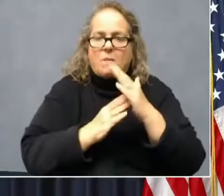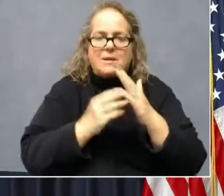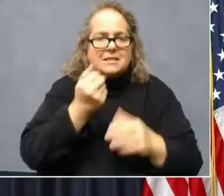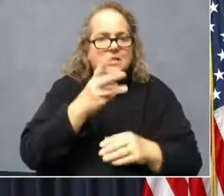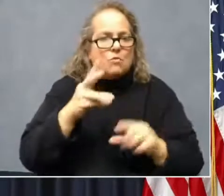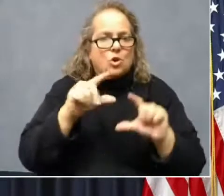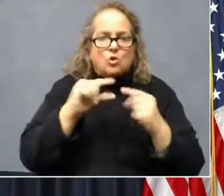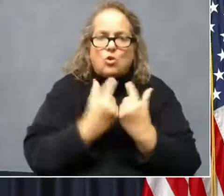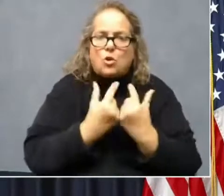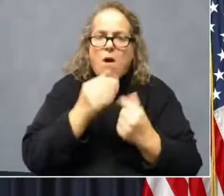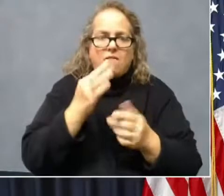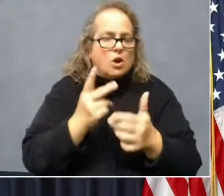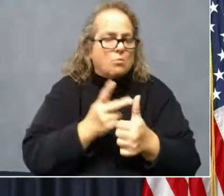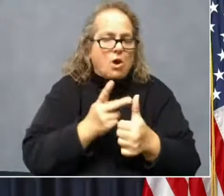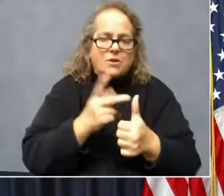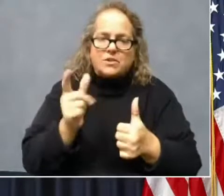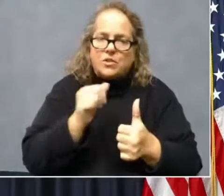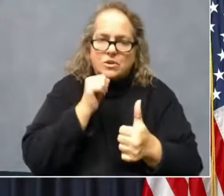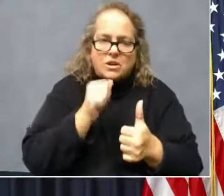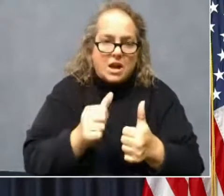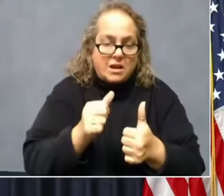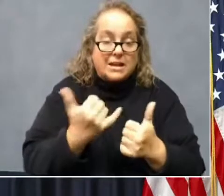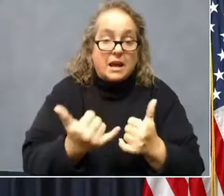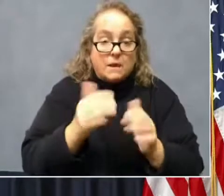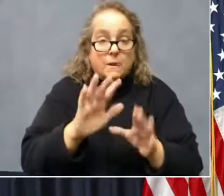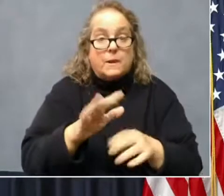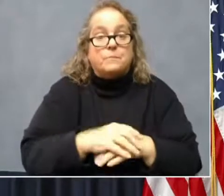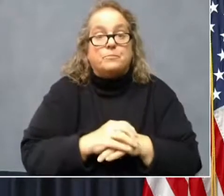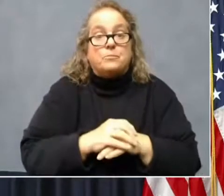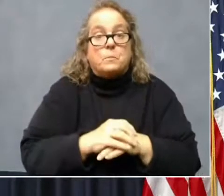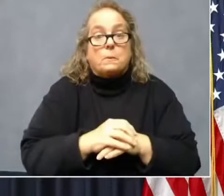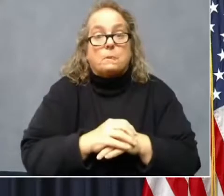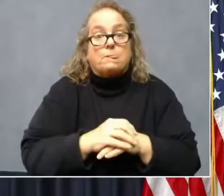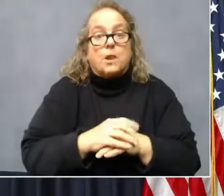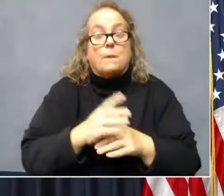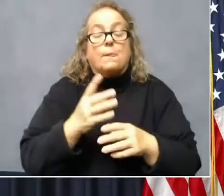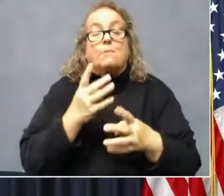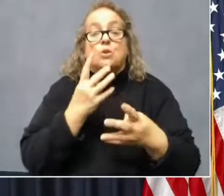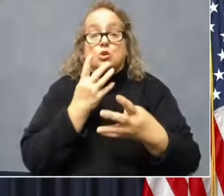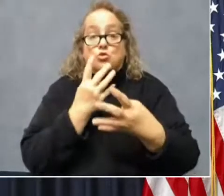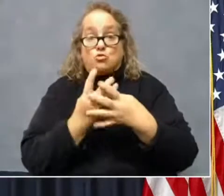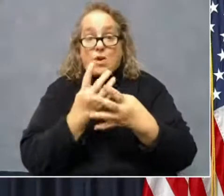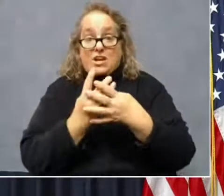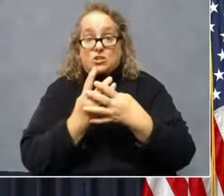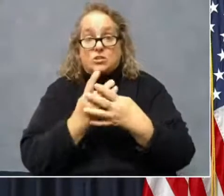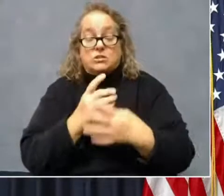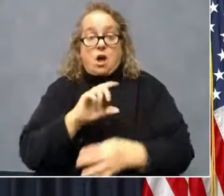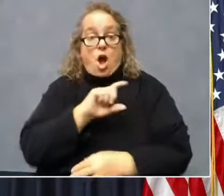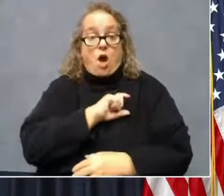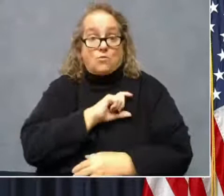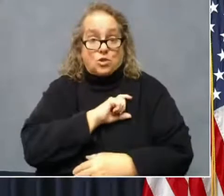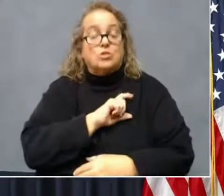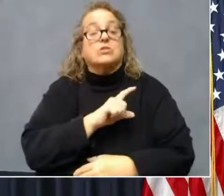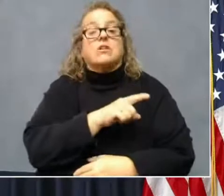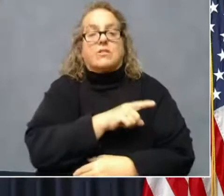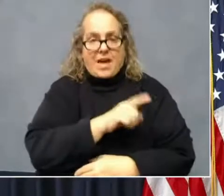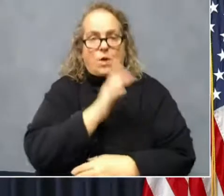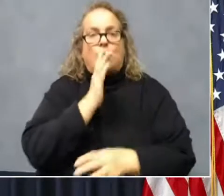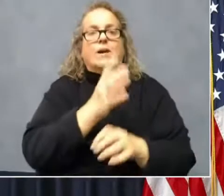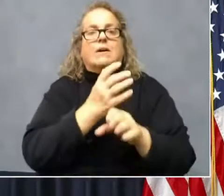the corrections officers are. They are in the first couple groups,